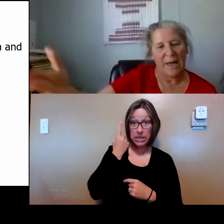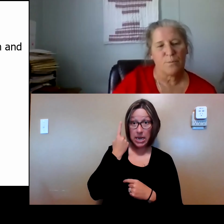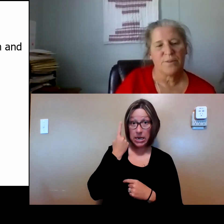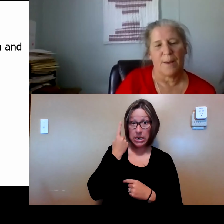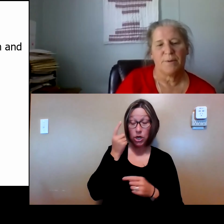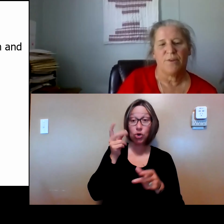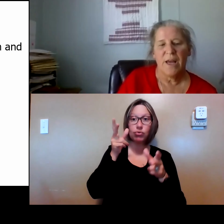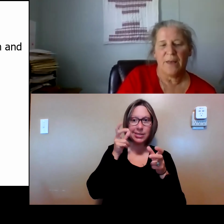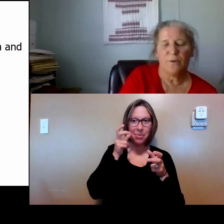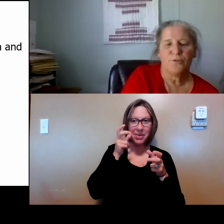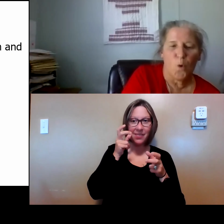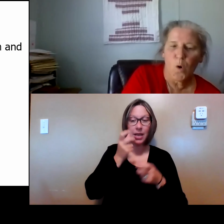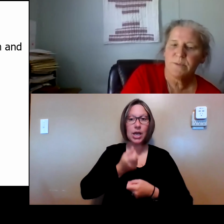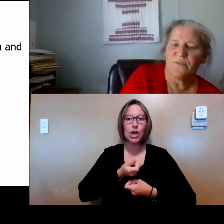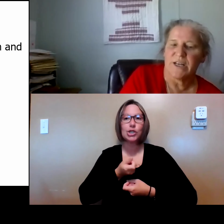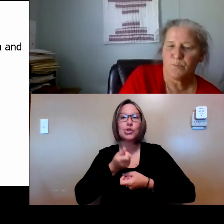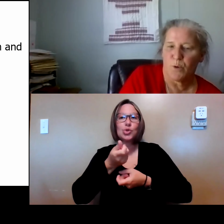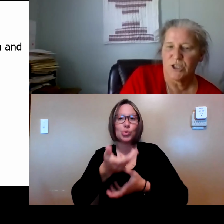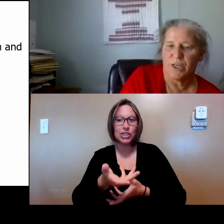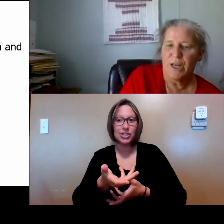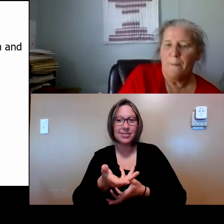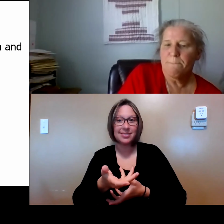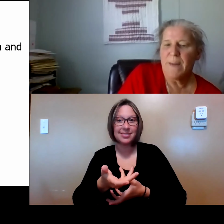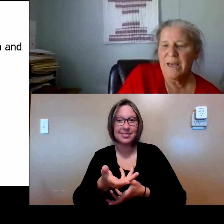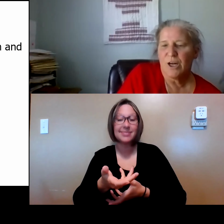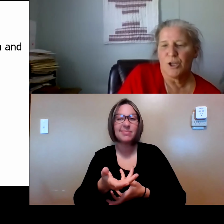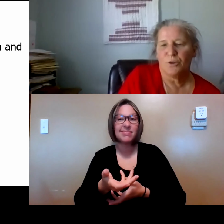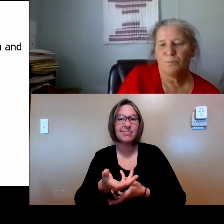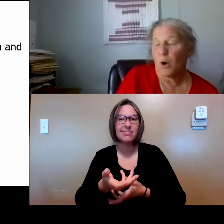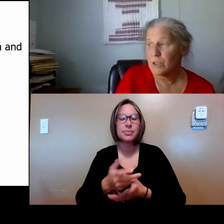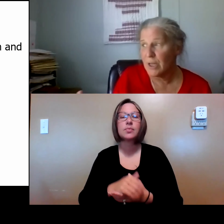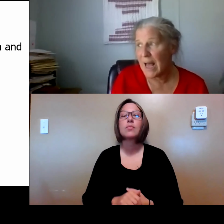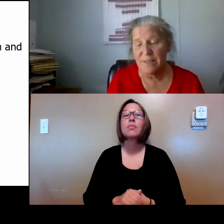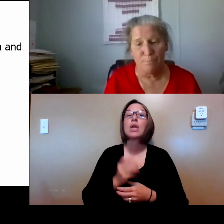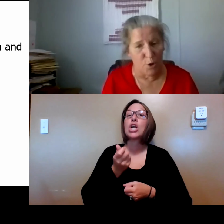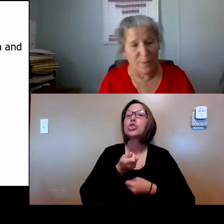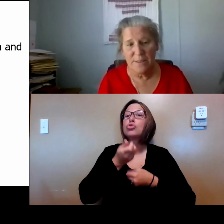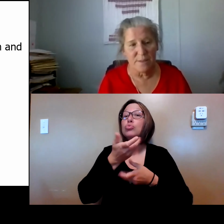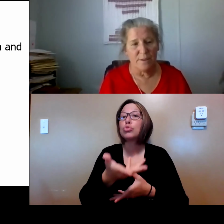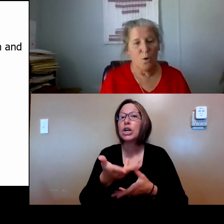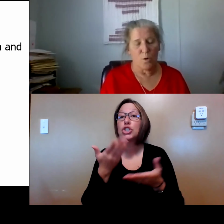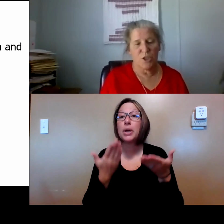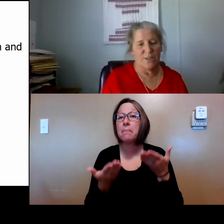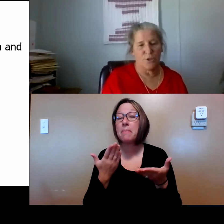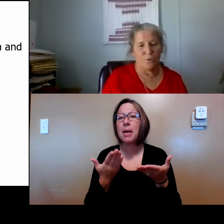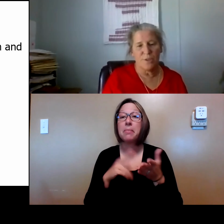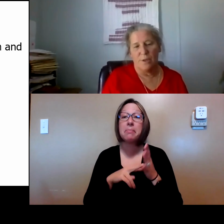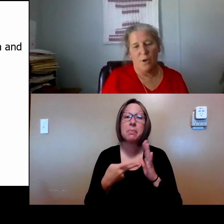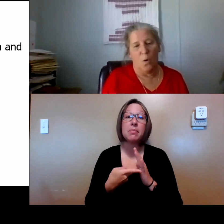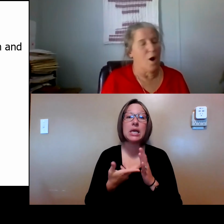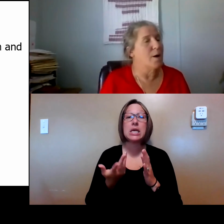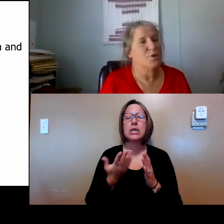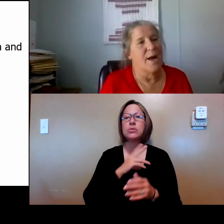understanding and the receptive. And those forms of expression may include personalized movements or